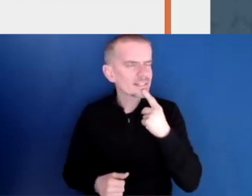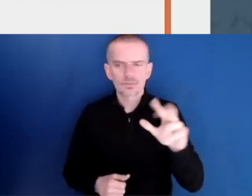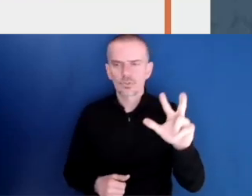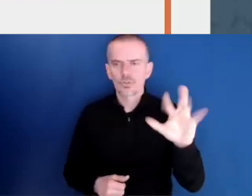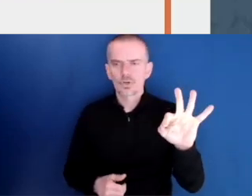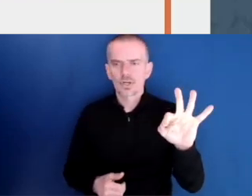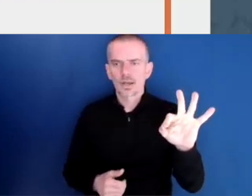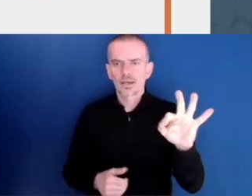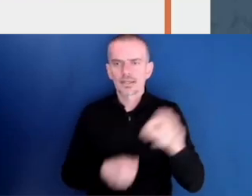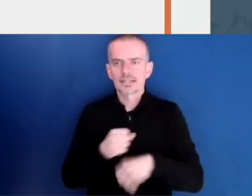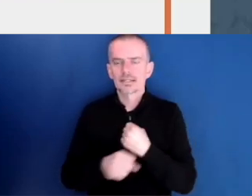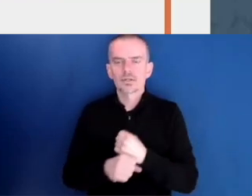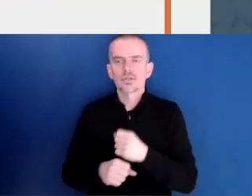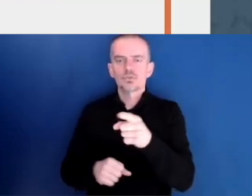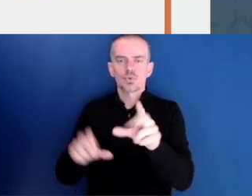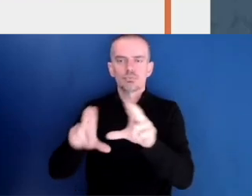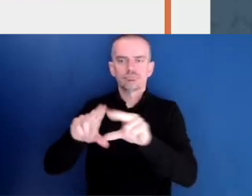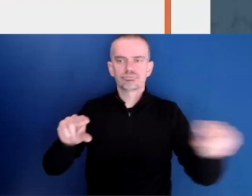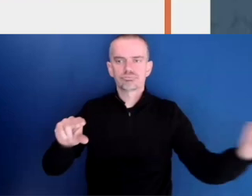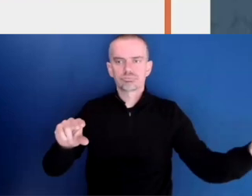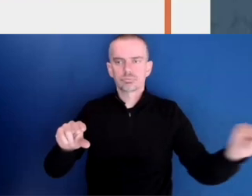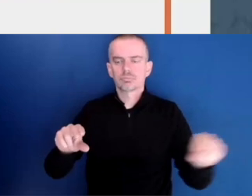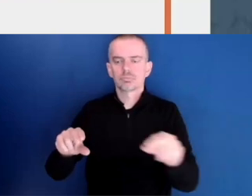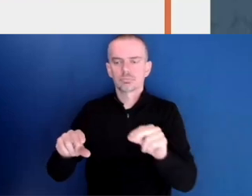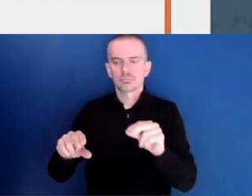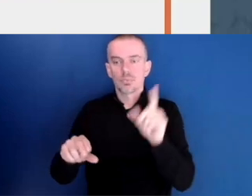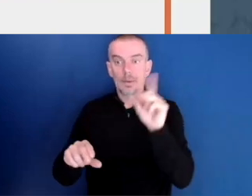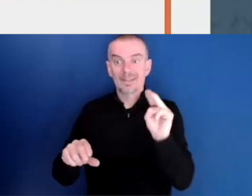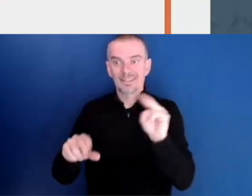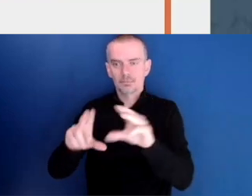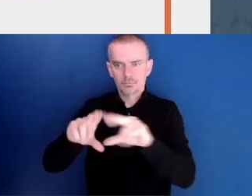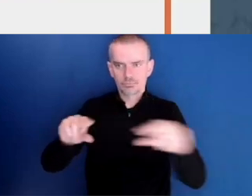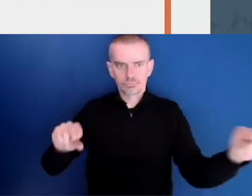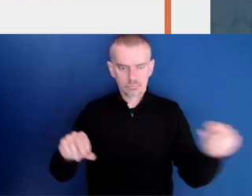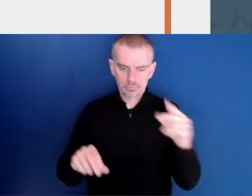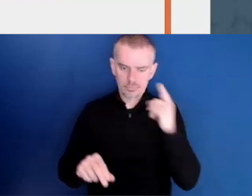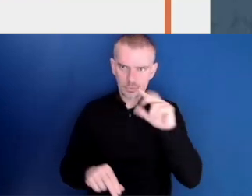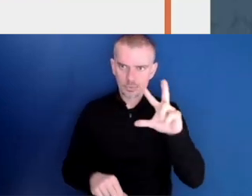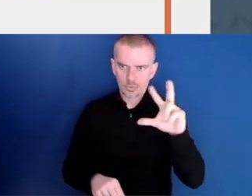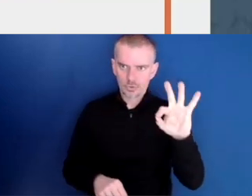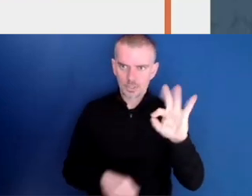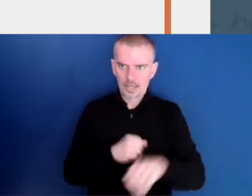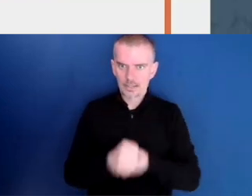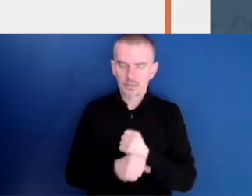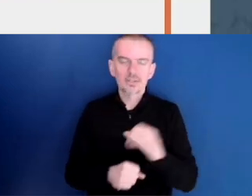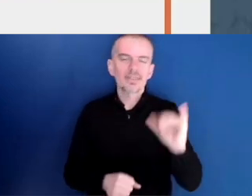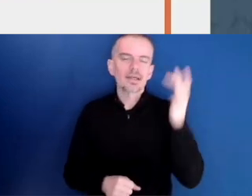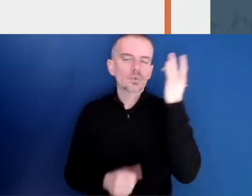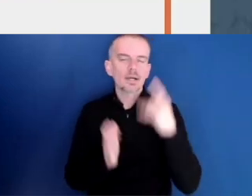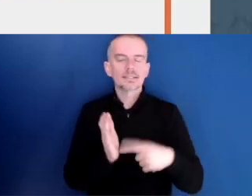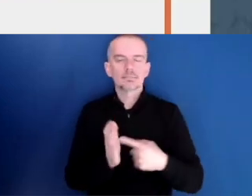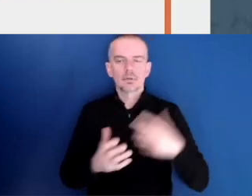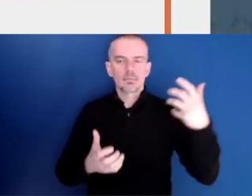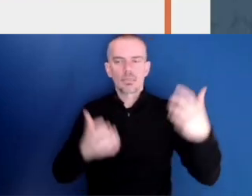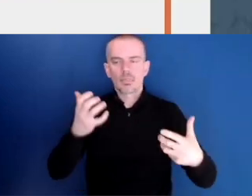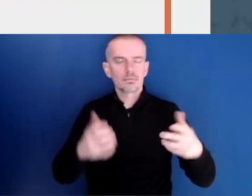cost over the span of 39 years, right? And so that's why sometimes there can be a mismatch